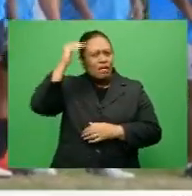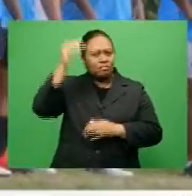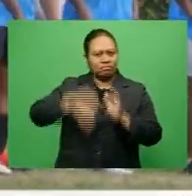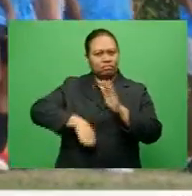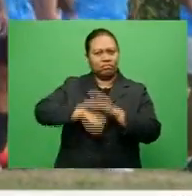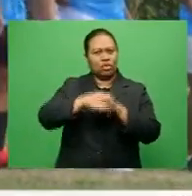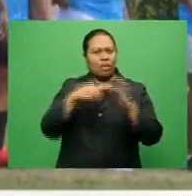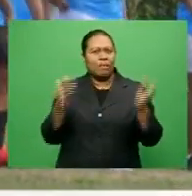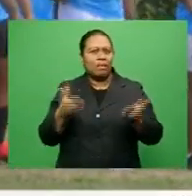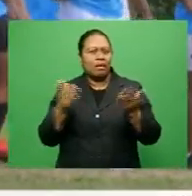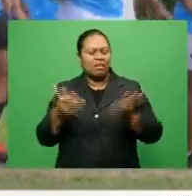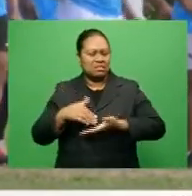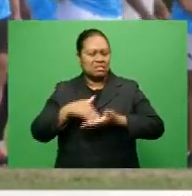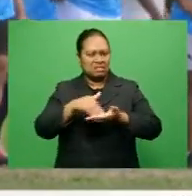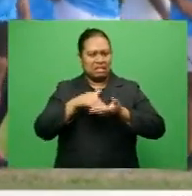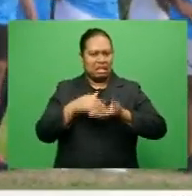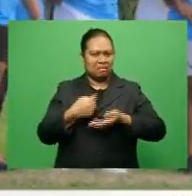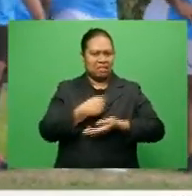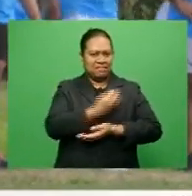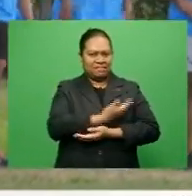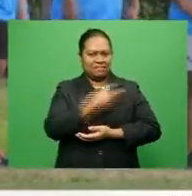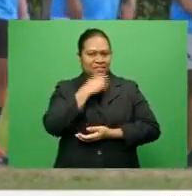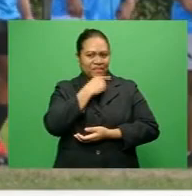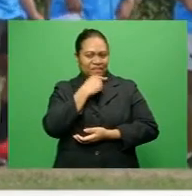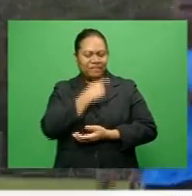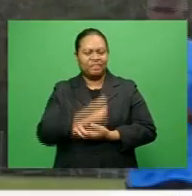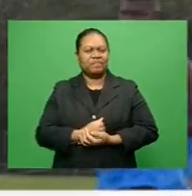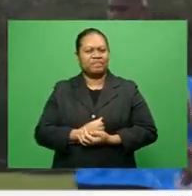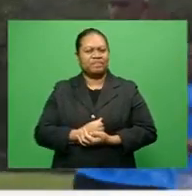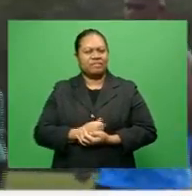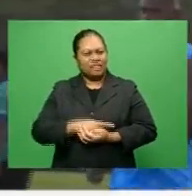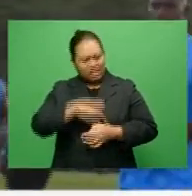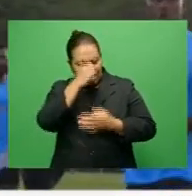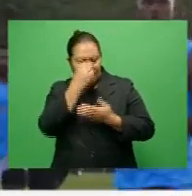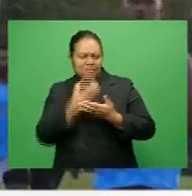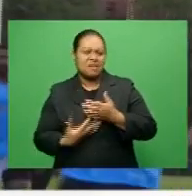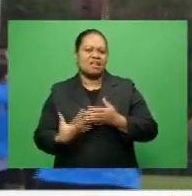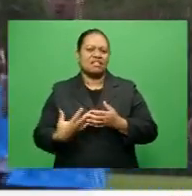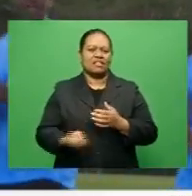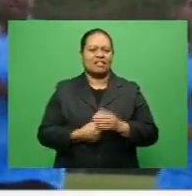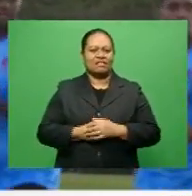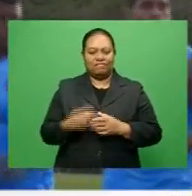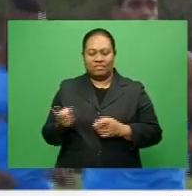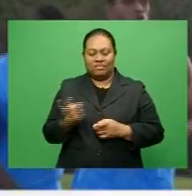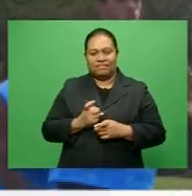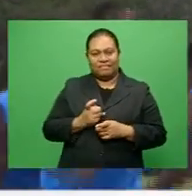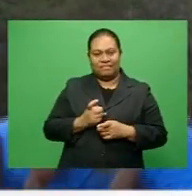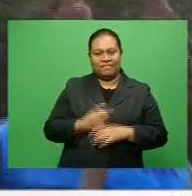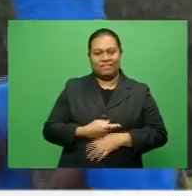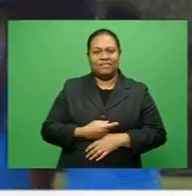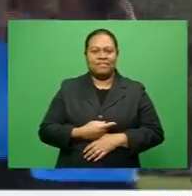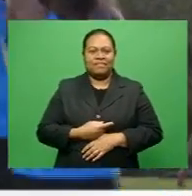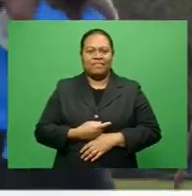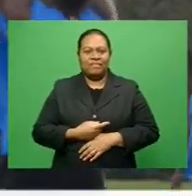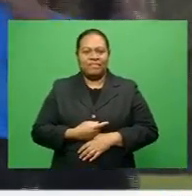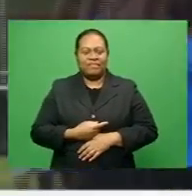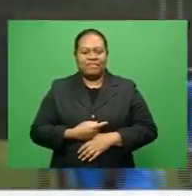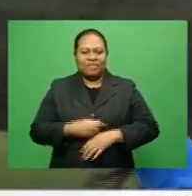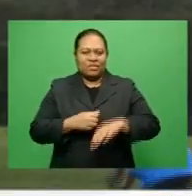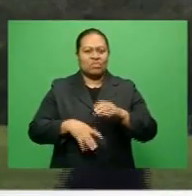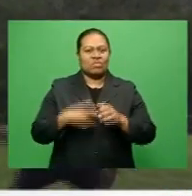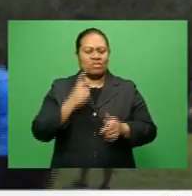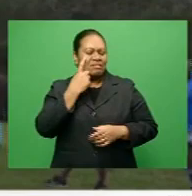helped the youngster. For me, it's quite a great experience to get me where they are,